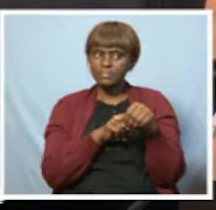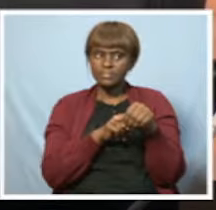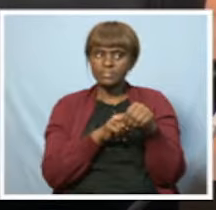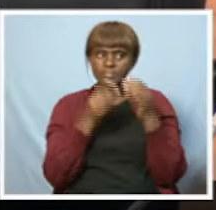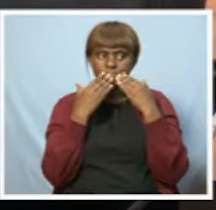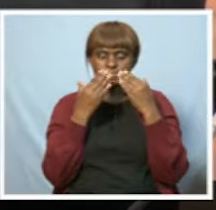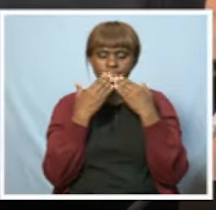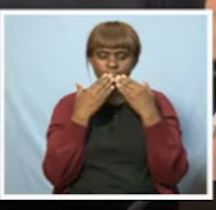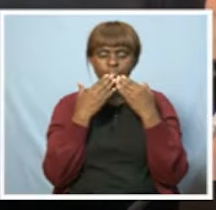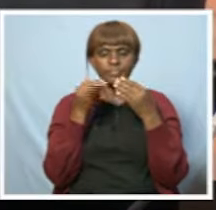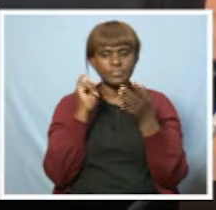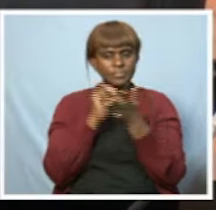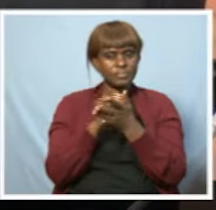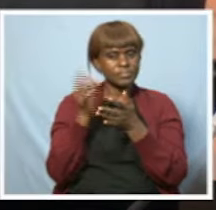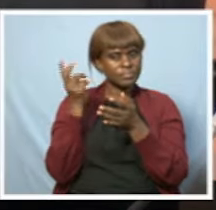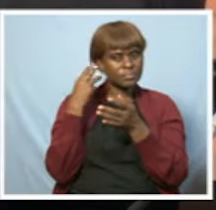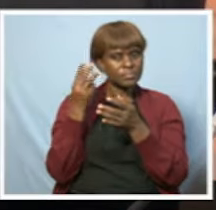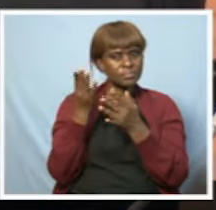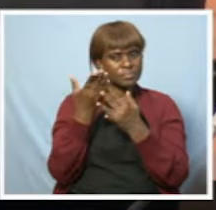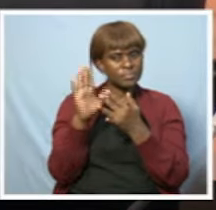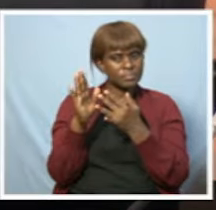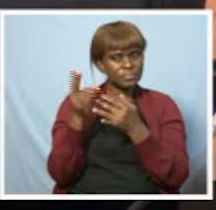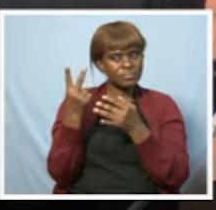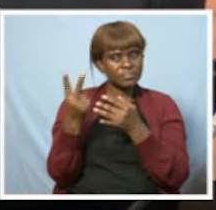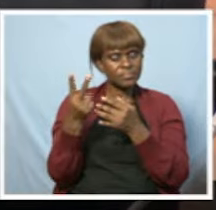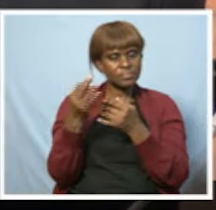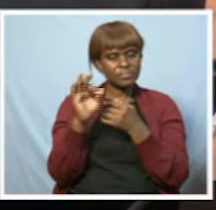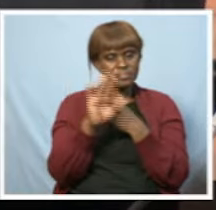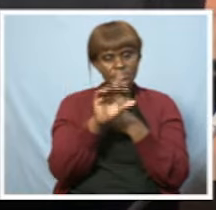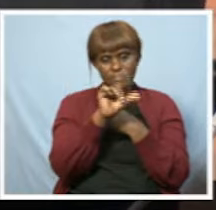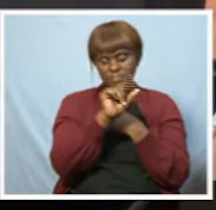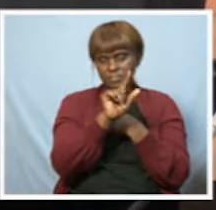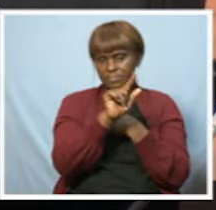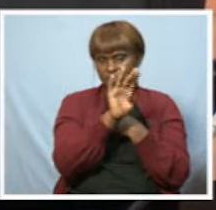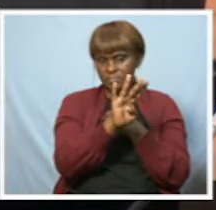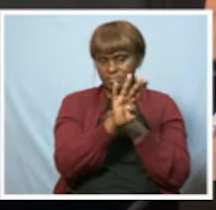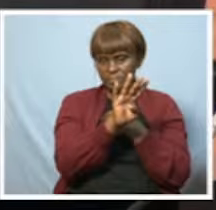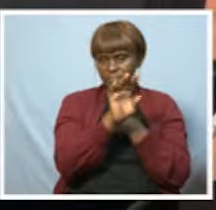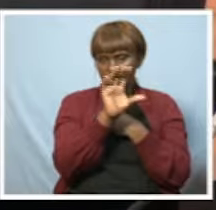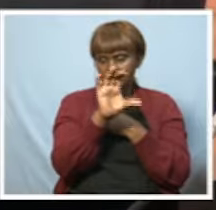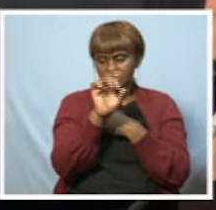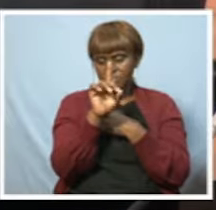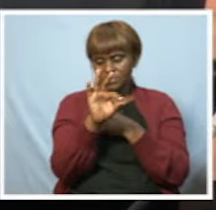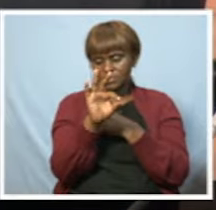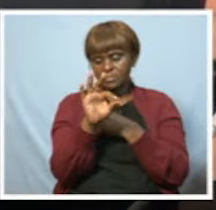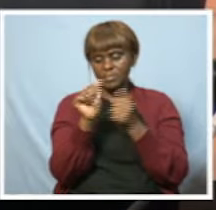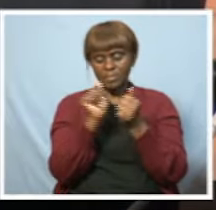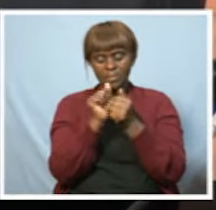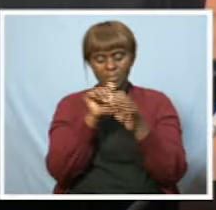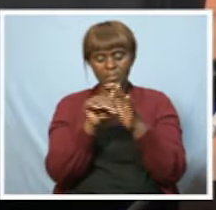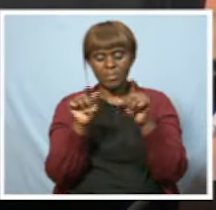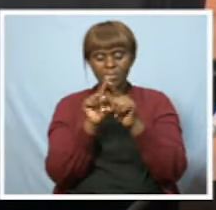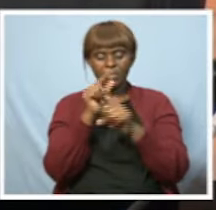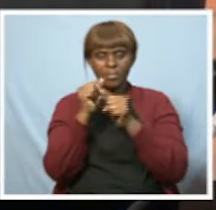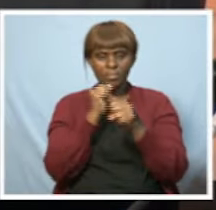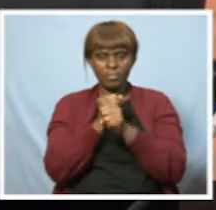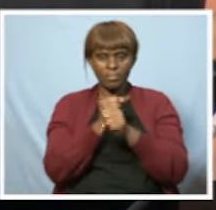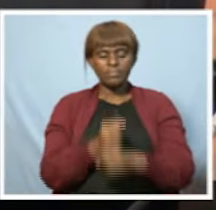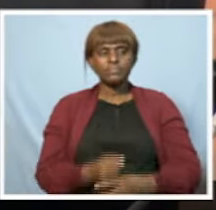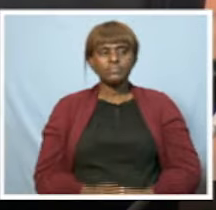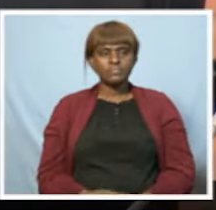Thank you. That was phase 2 of the 2024 CDF cycle within the same year.